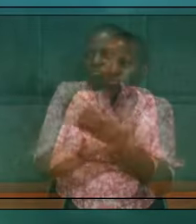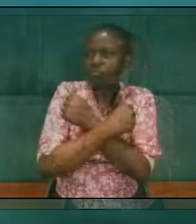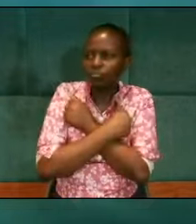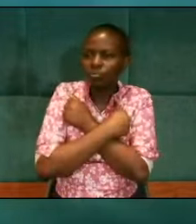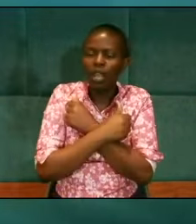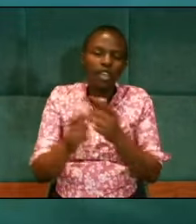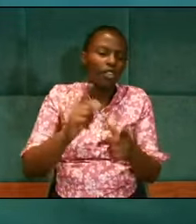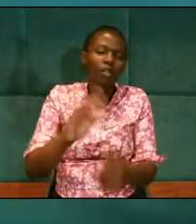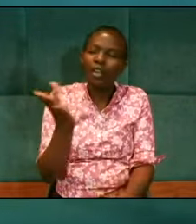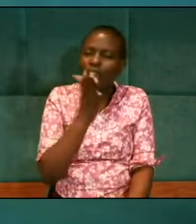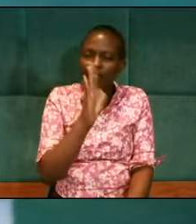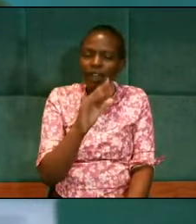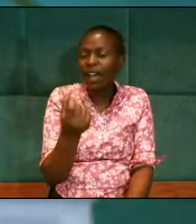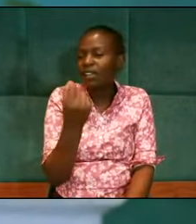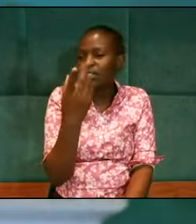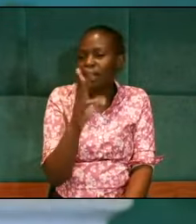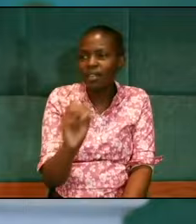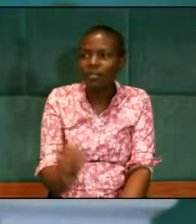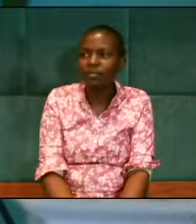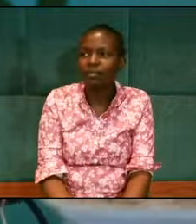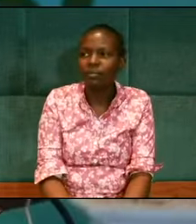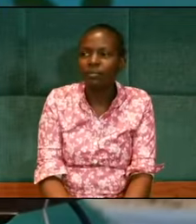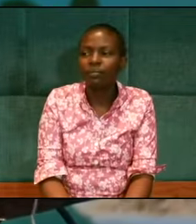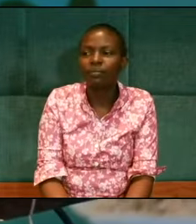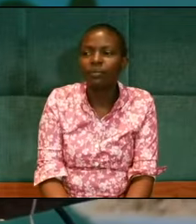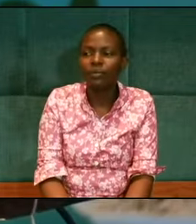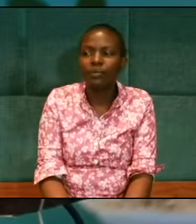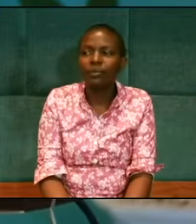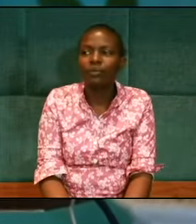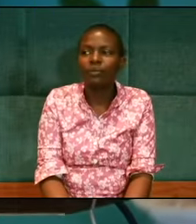can't understand. There is a little mystery.